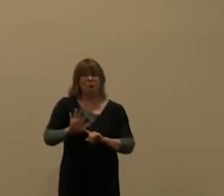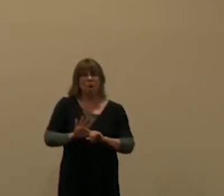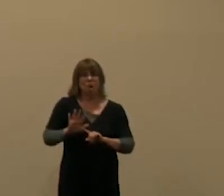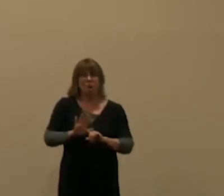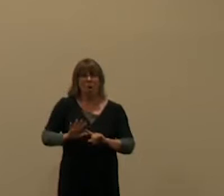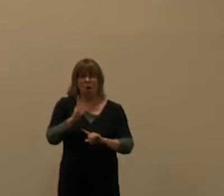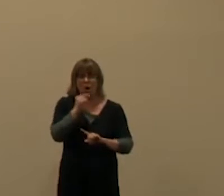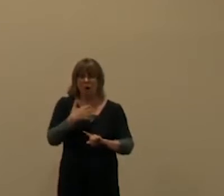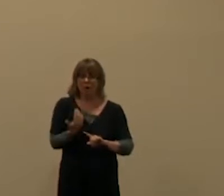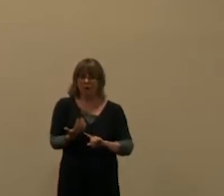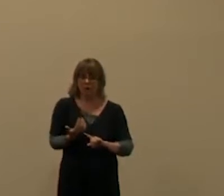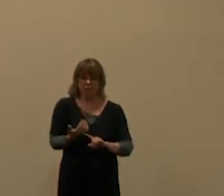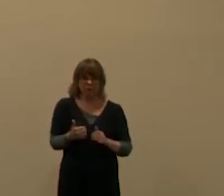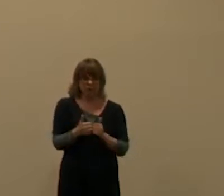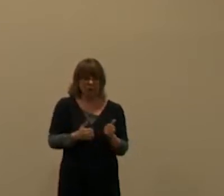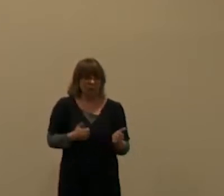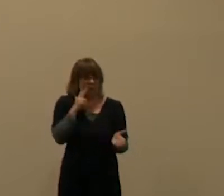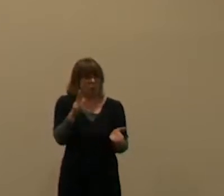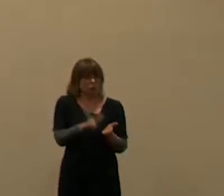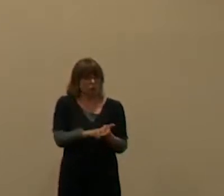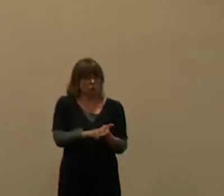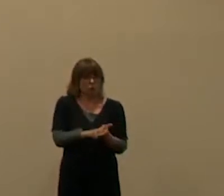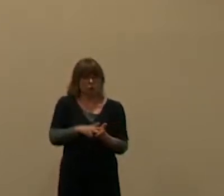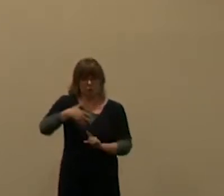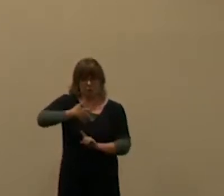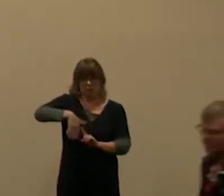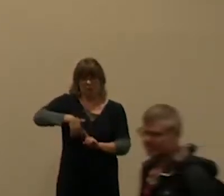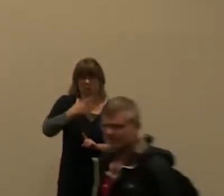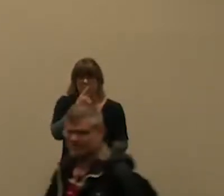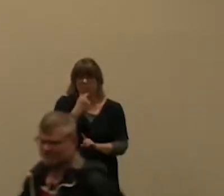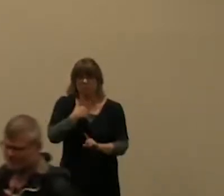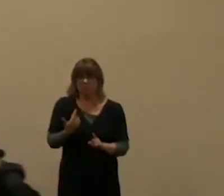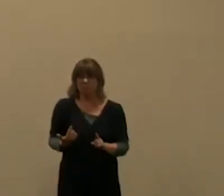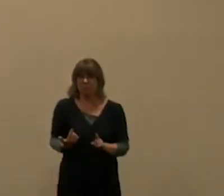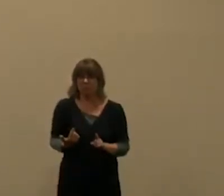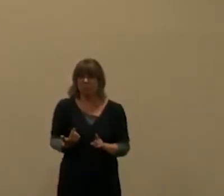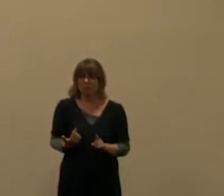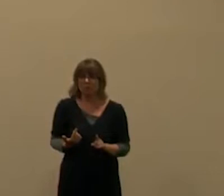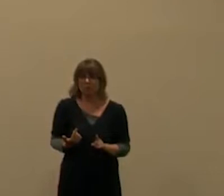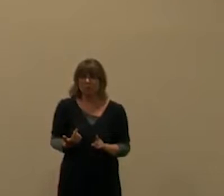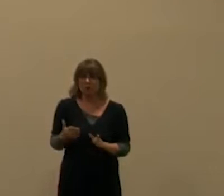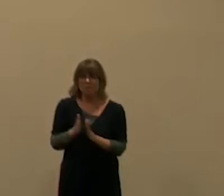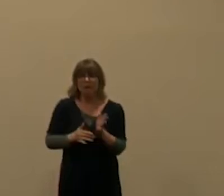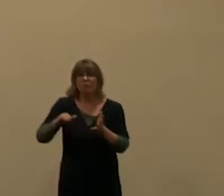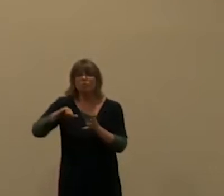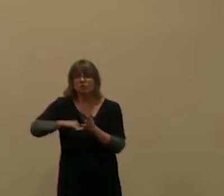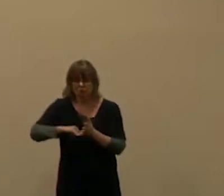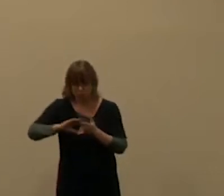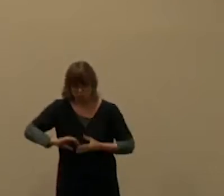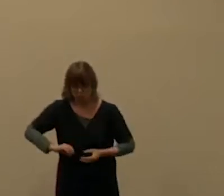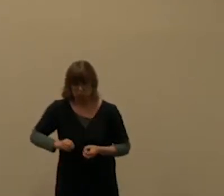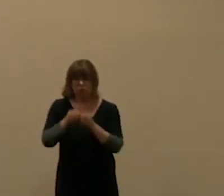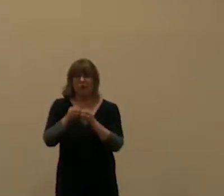our company-approved meeting background images? Because that's also something that we saw. Microsoft brought out